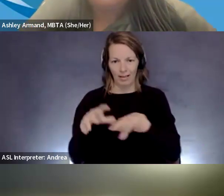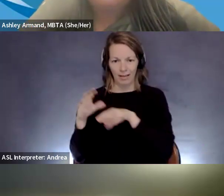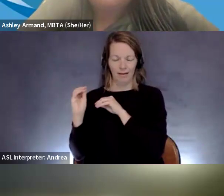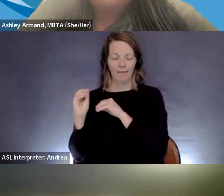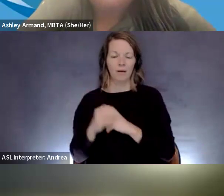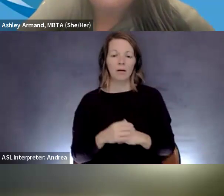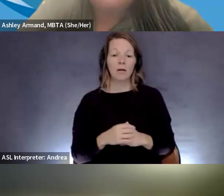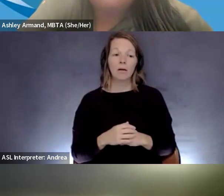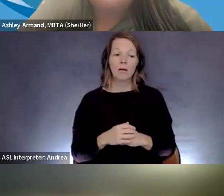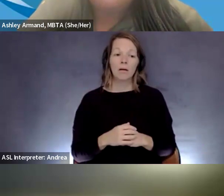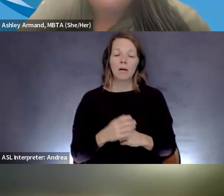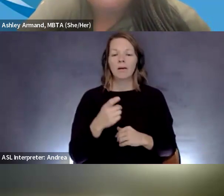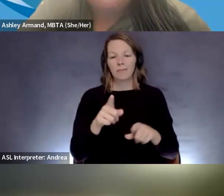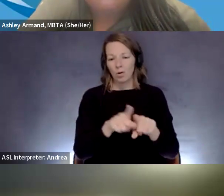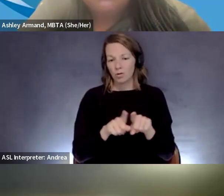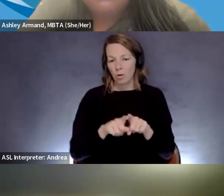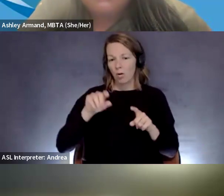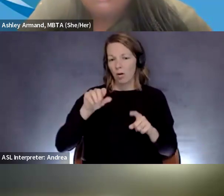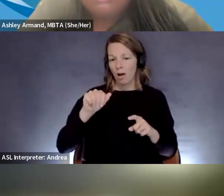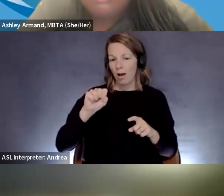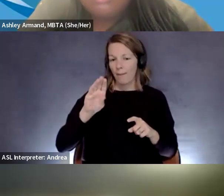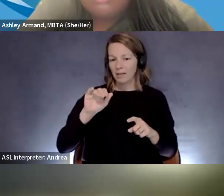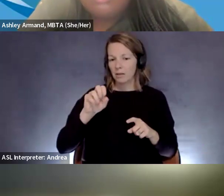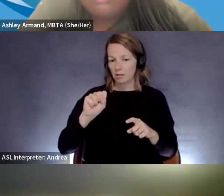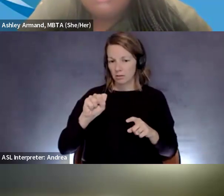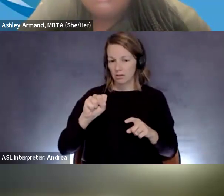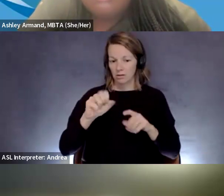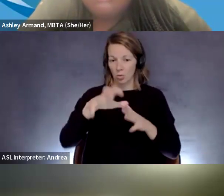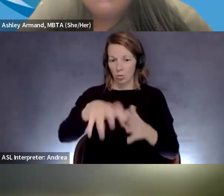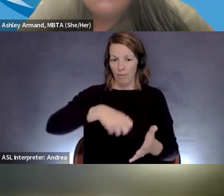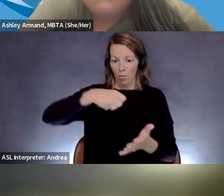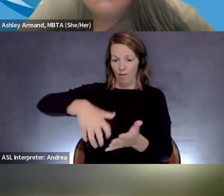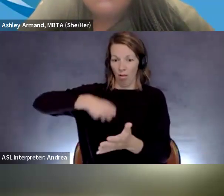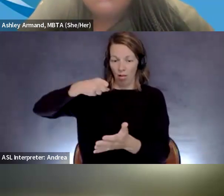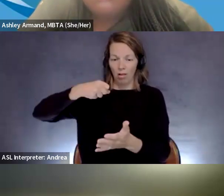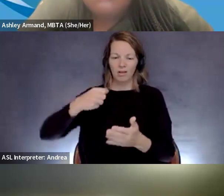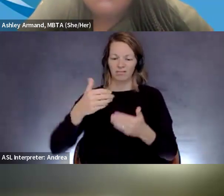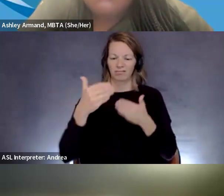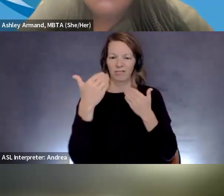didn't touch upon is that the asbestos removal we're trying to keep to just 2 months. So we will